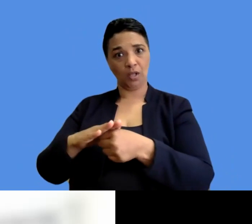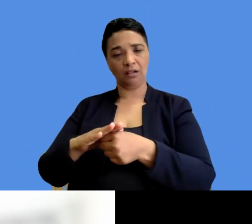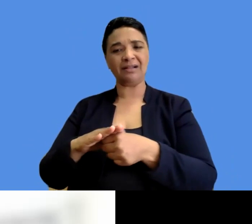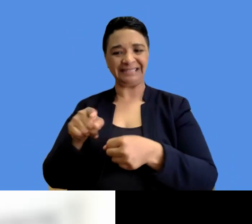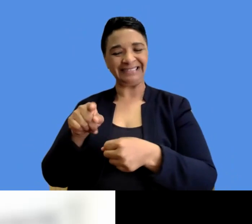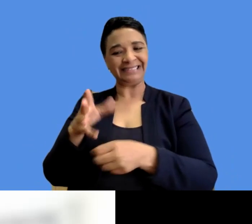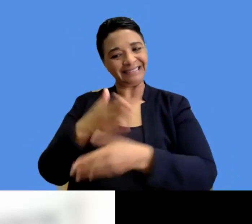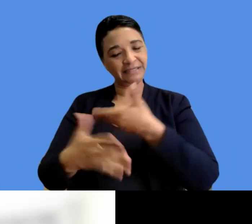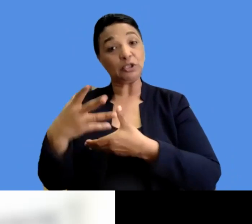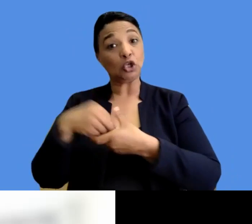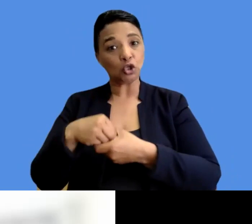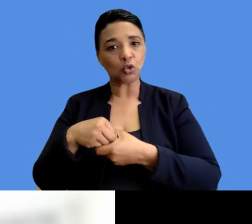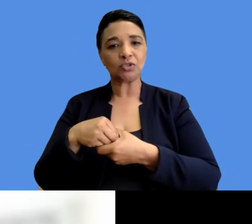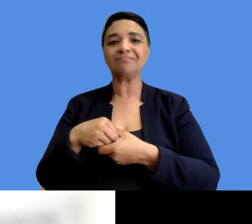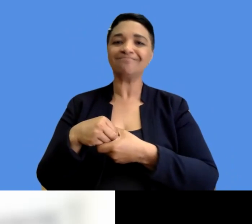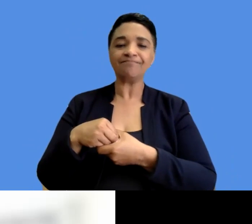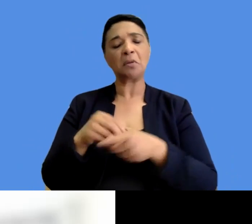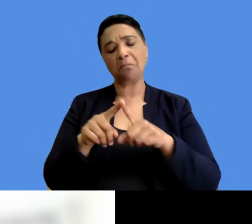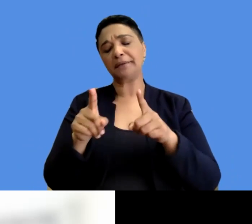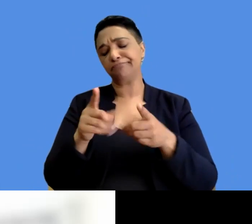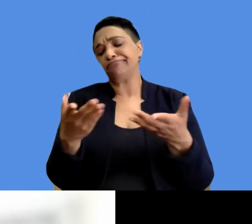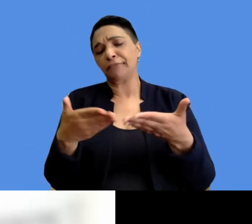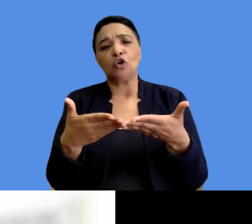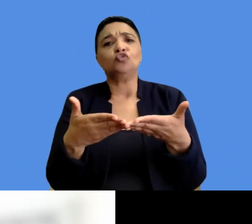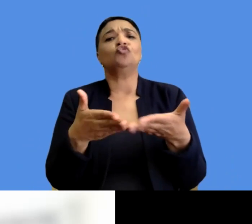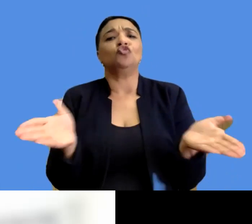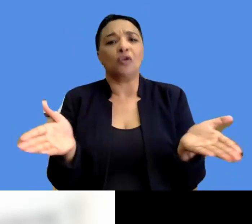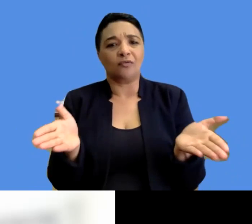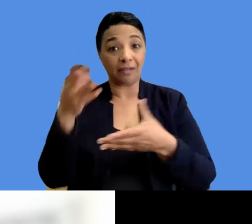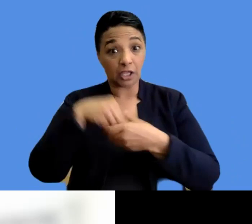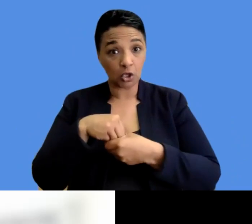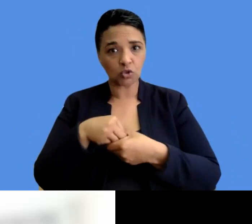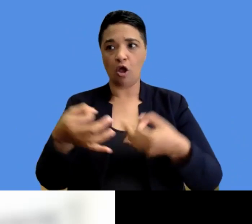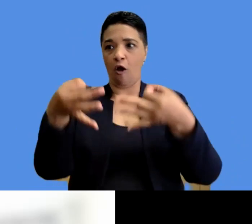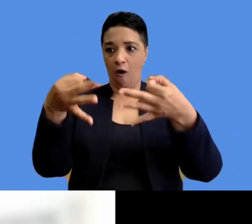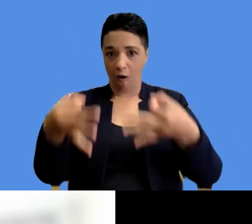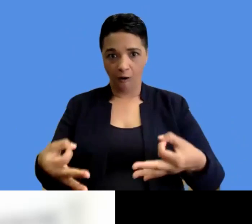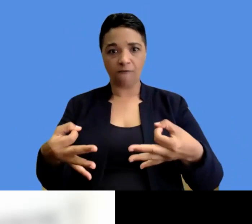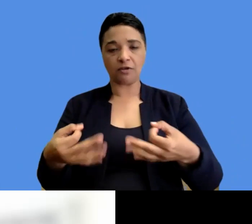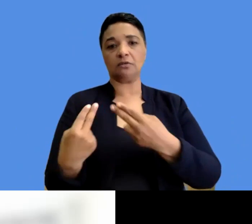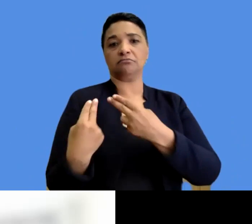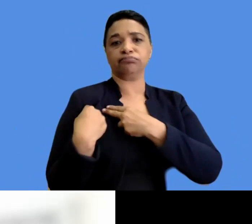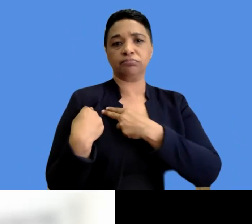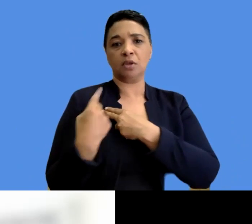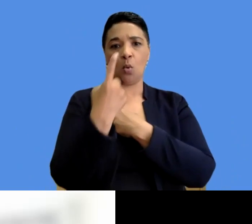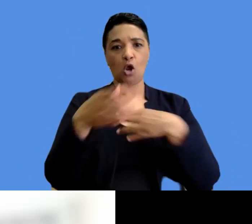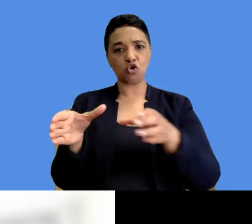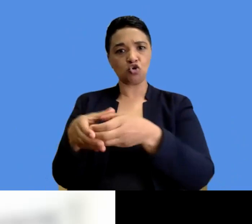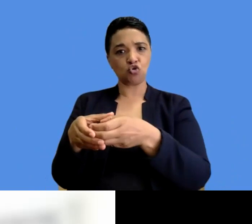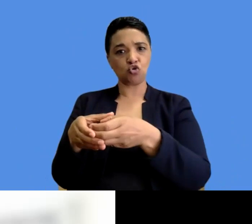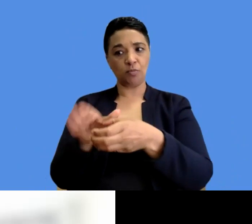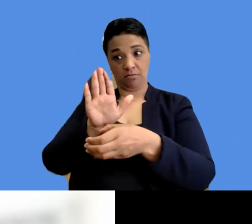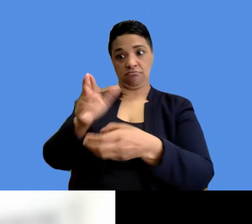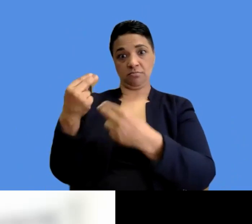actually inclusion in general, it's not officially the responsibility of any cluster